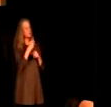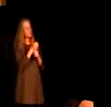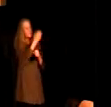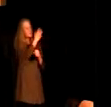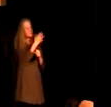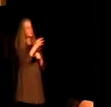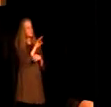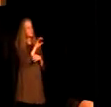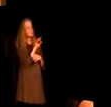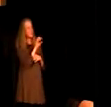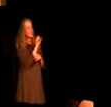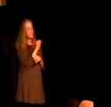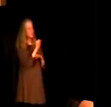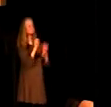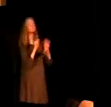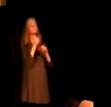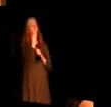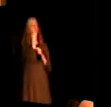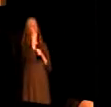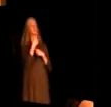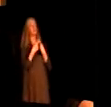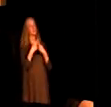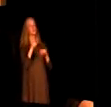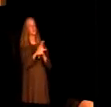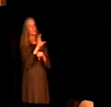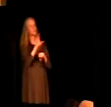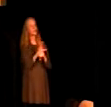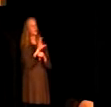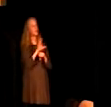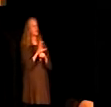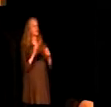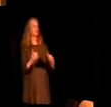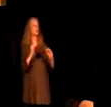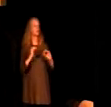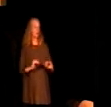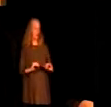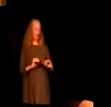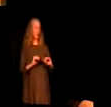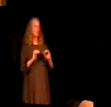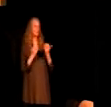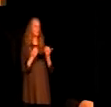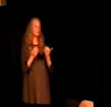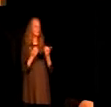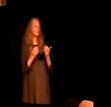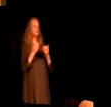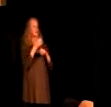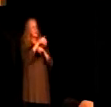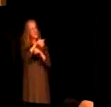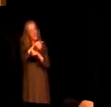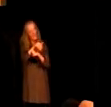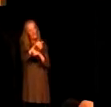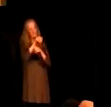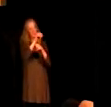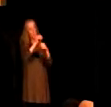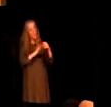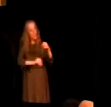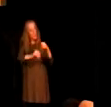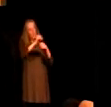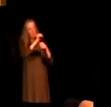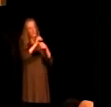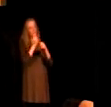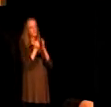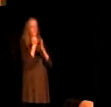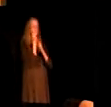We used to, the computer capacity was low enough. We used to, on the night side of the orbit, you just dump the data because you didn't